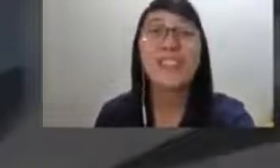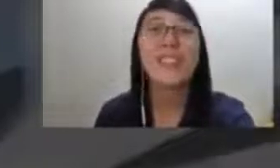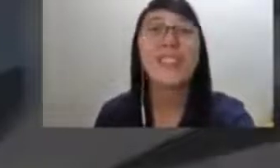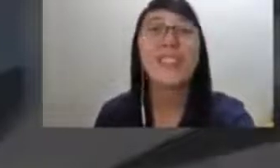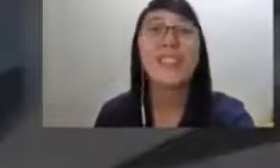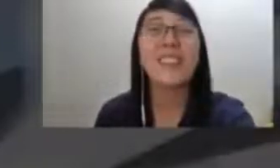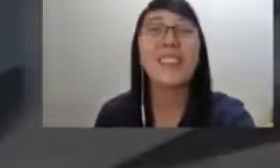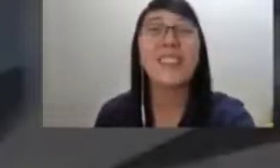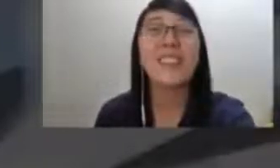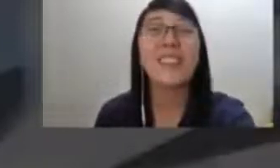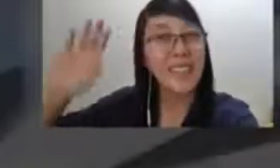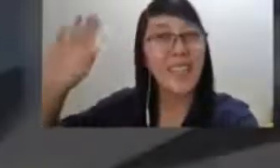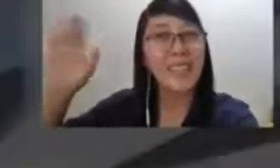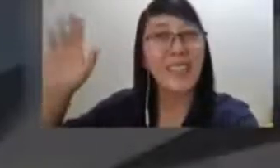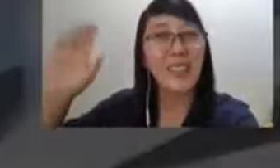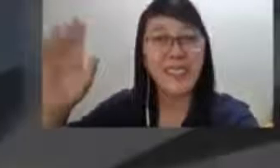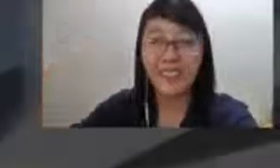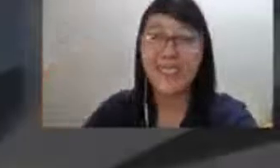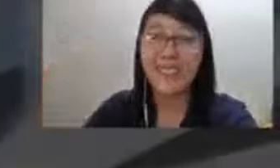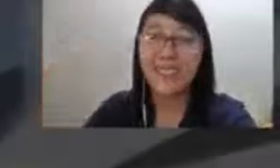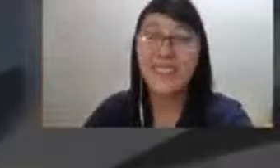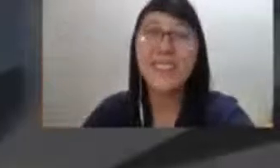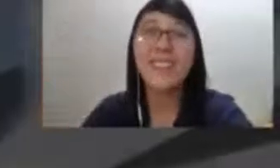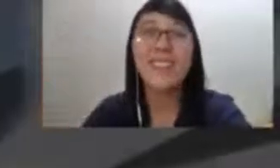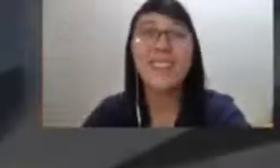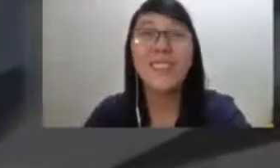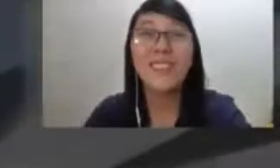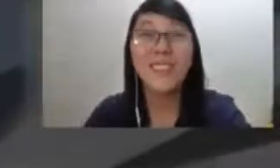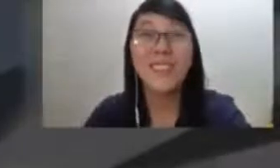listening. Let's stay connected. Contact us now.